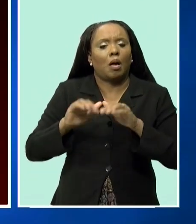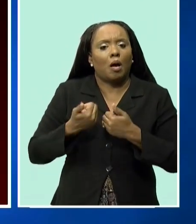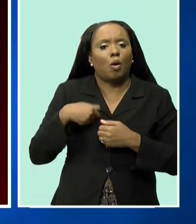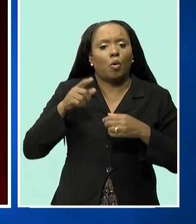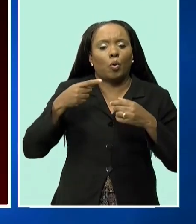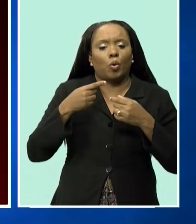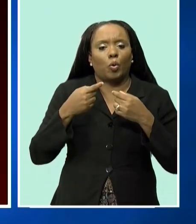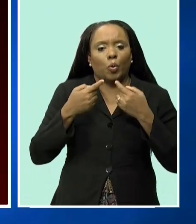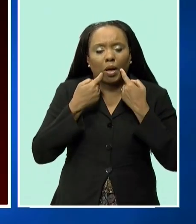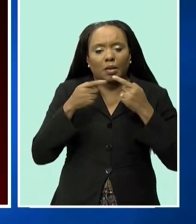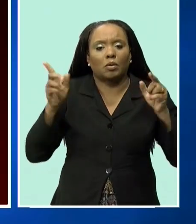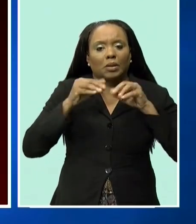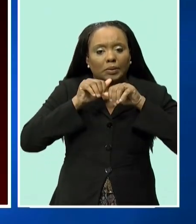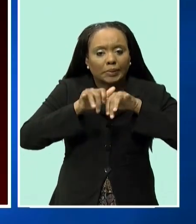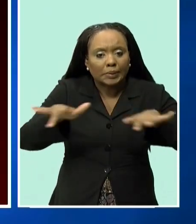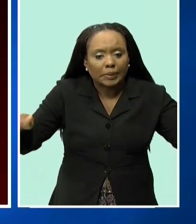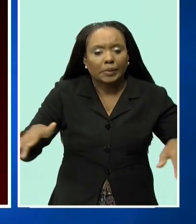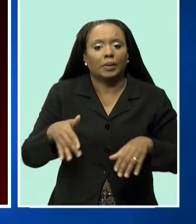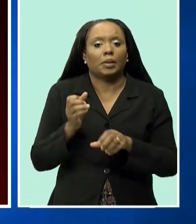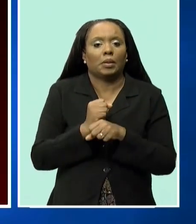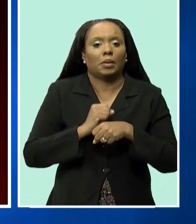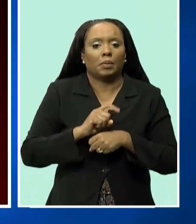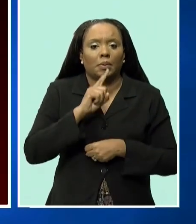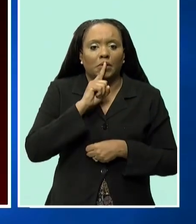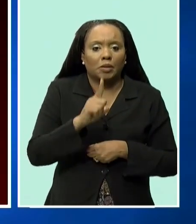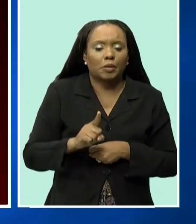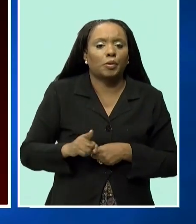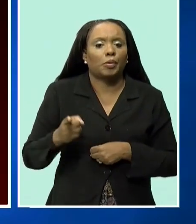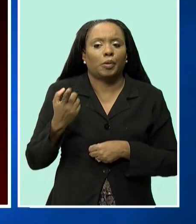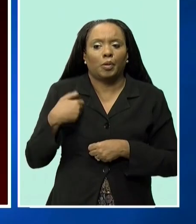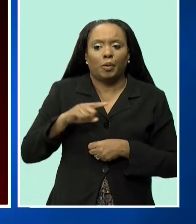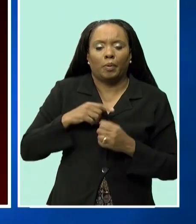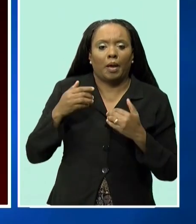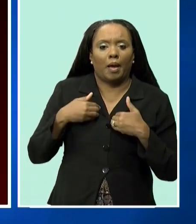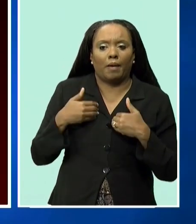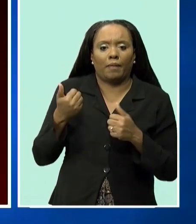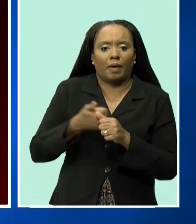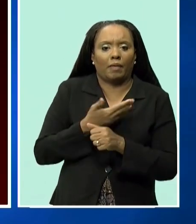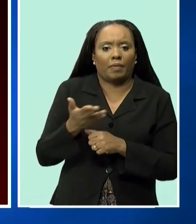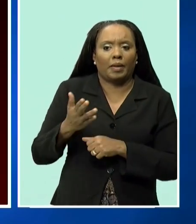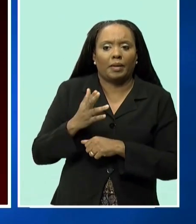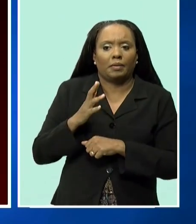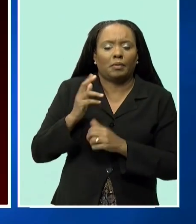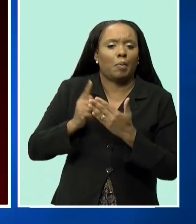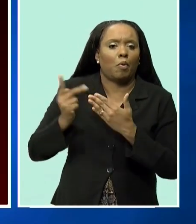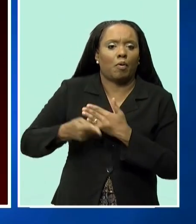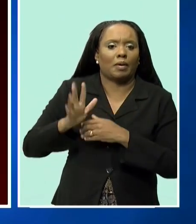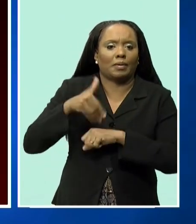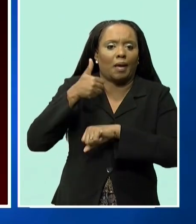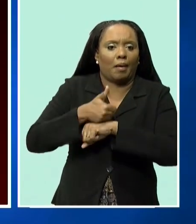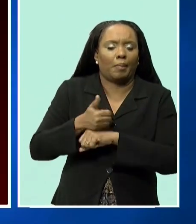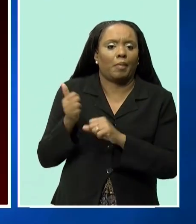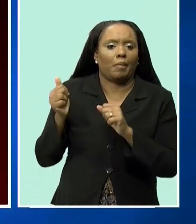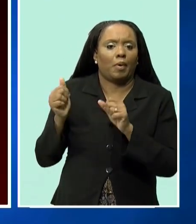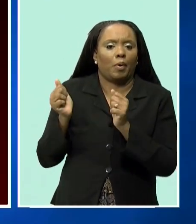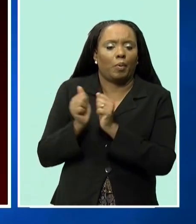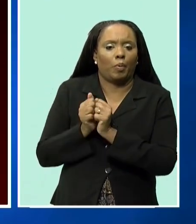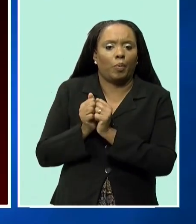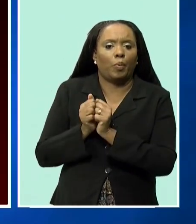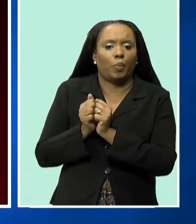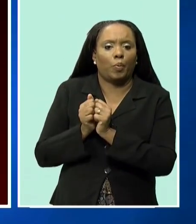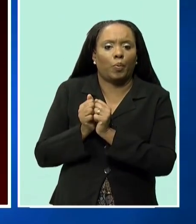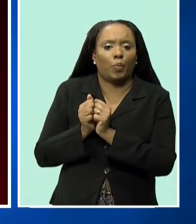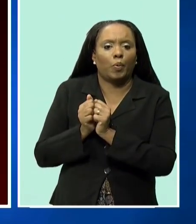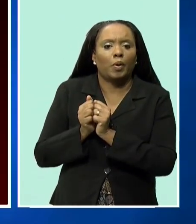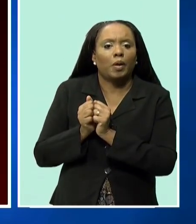union, universities to ensure we have the science there and so forth. Because the reality, Shane, is that multi-hazard